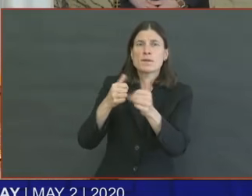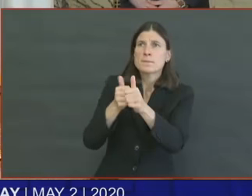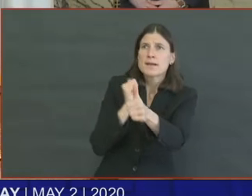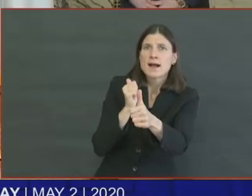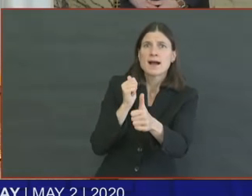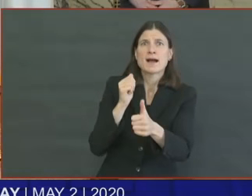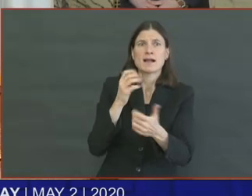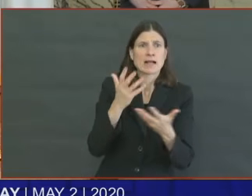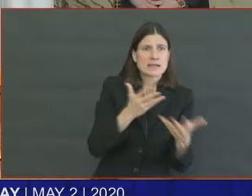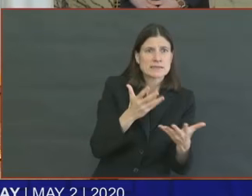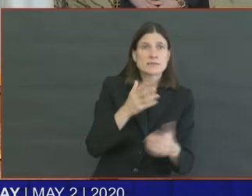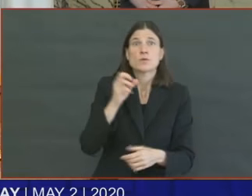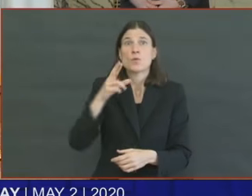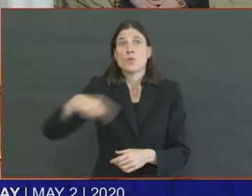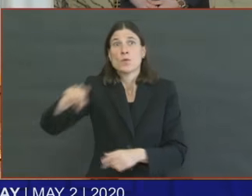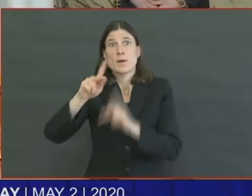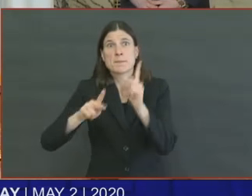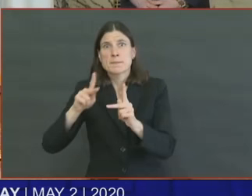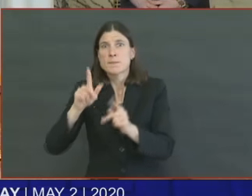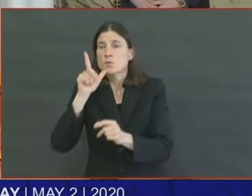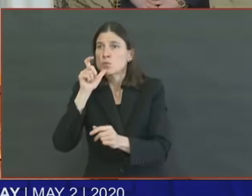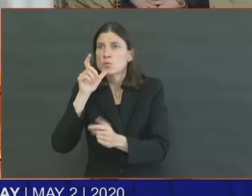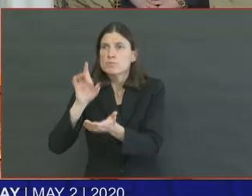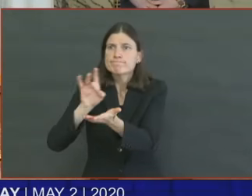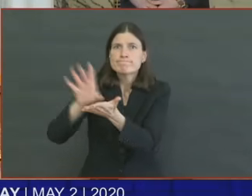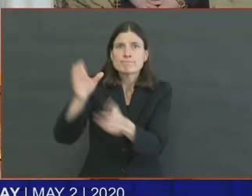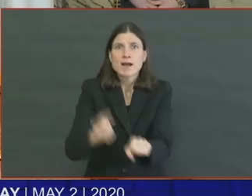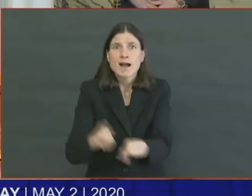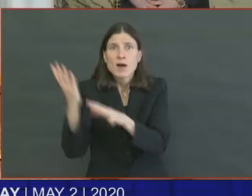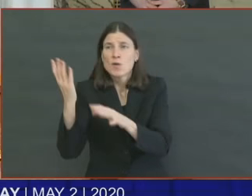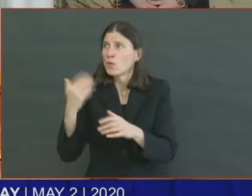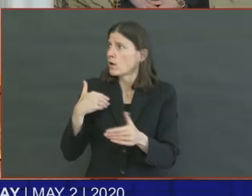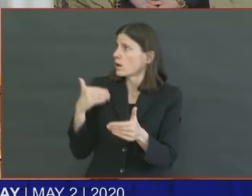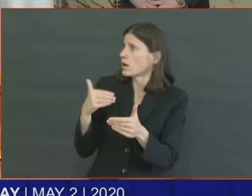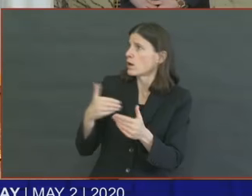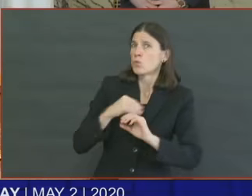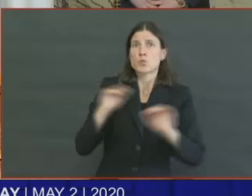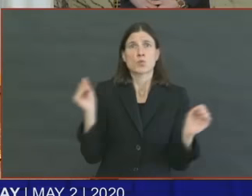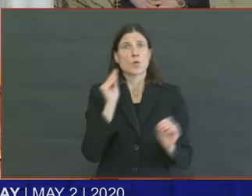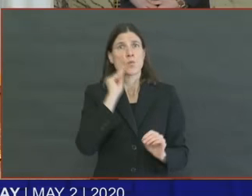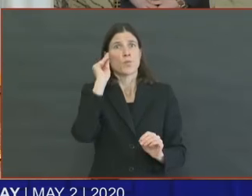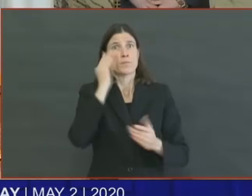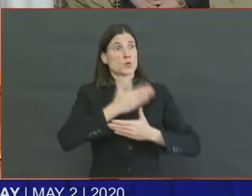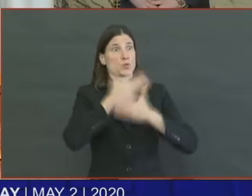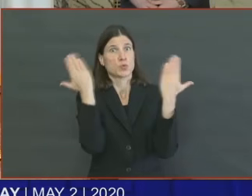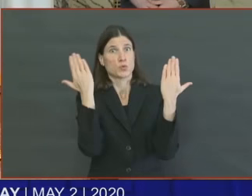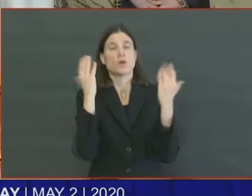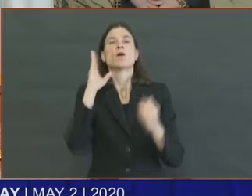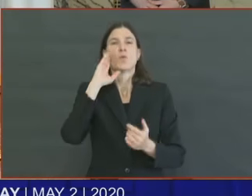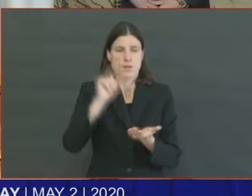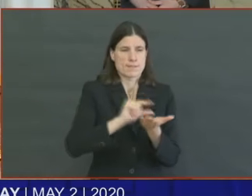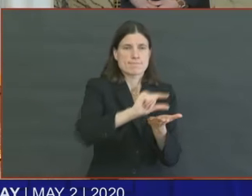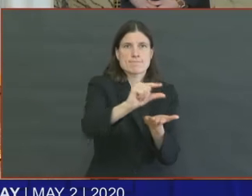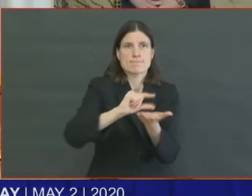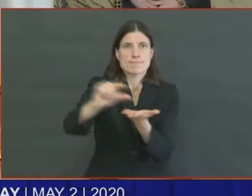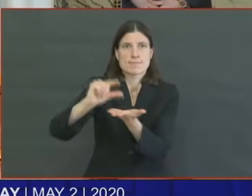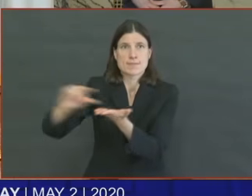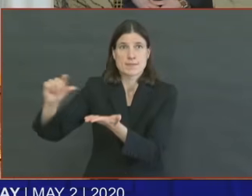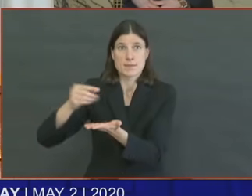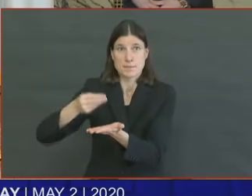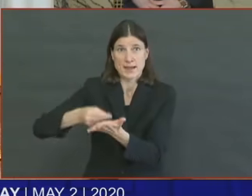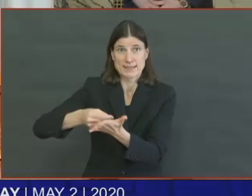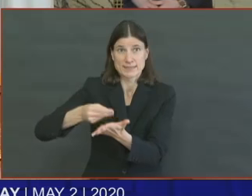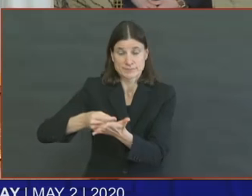So those who can qualify can receive a grant of up to $5,000 to support